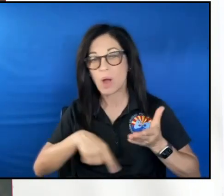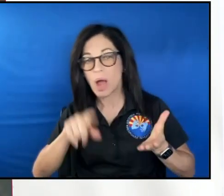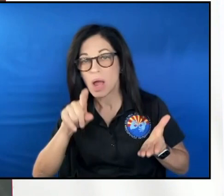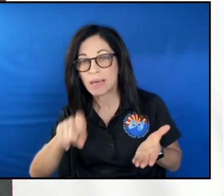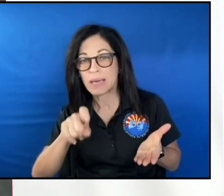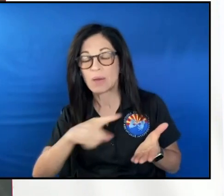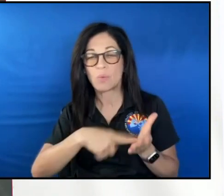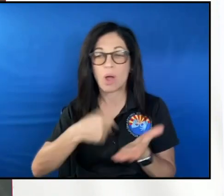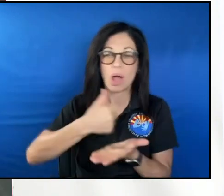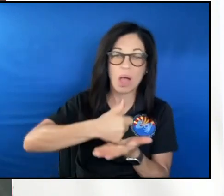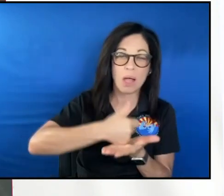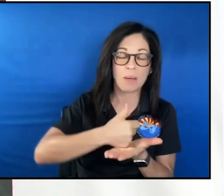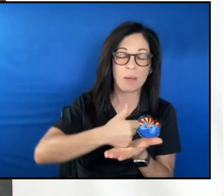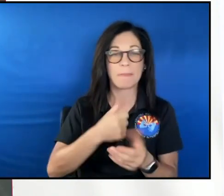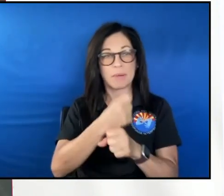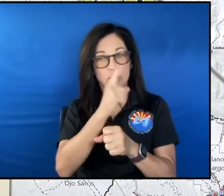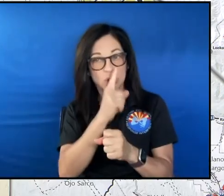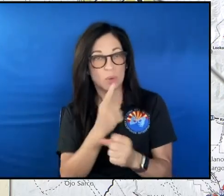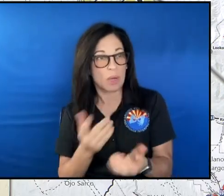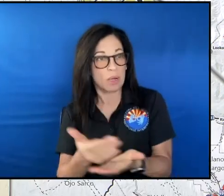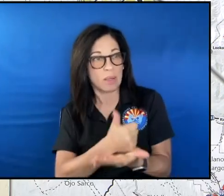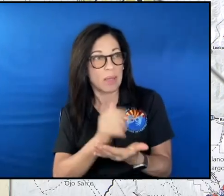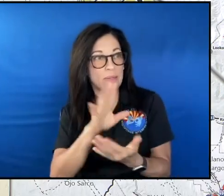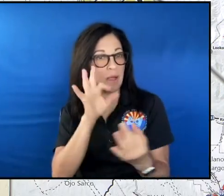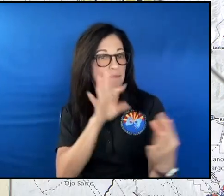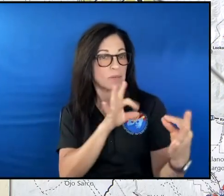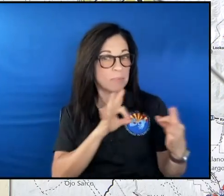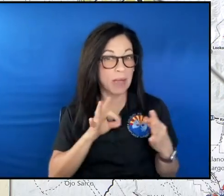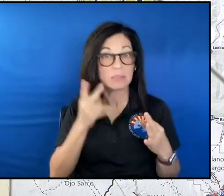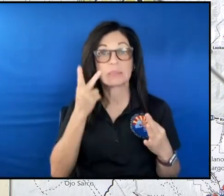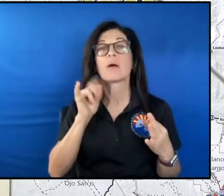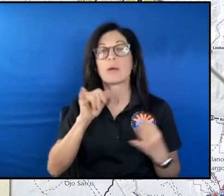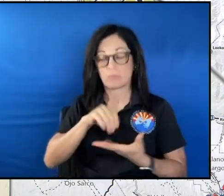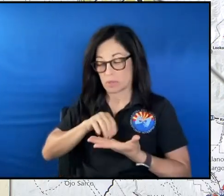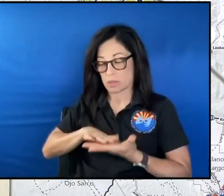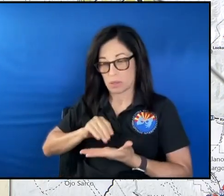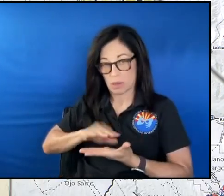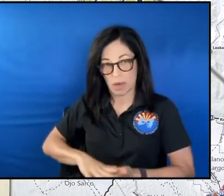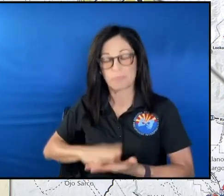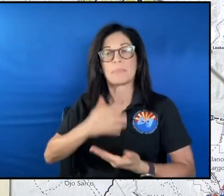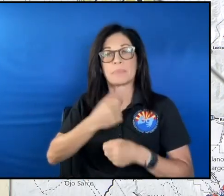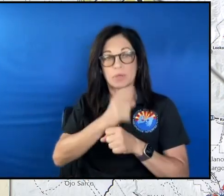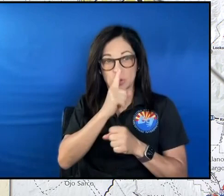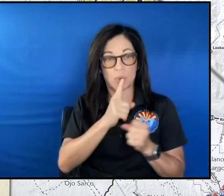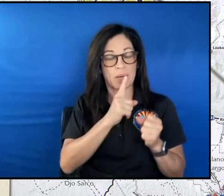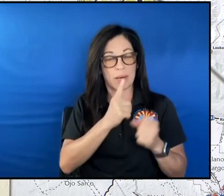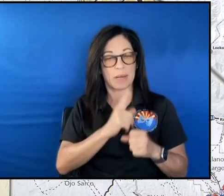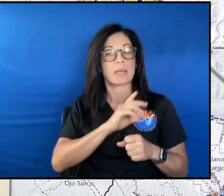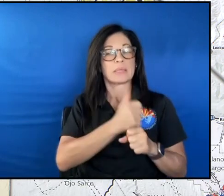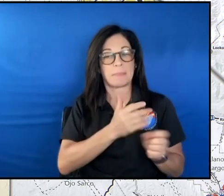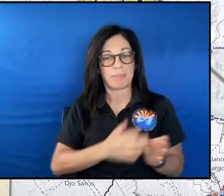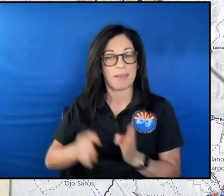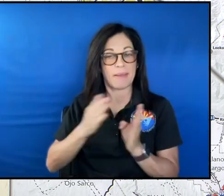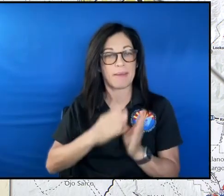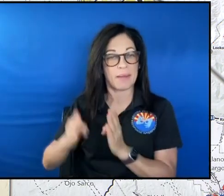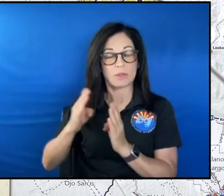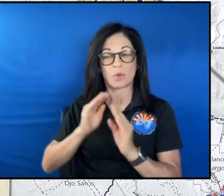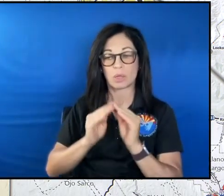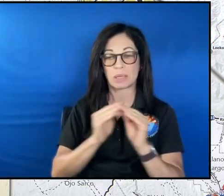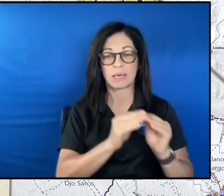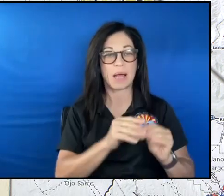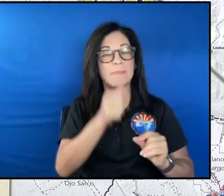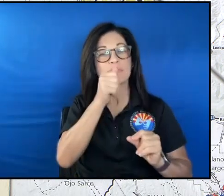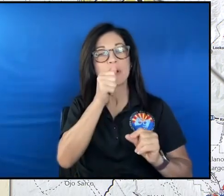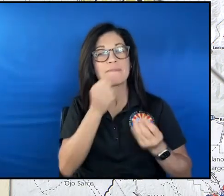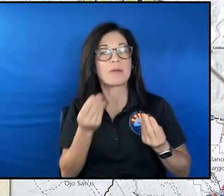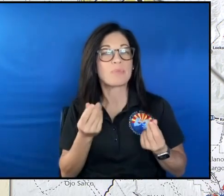some more public information to noted so that we can try to implement work on private lands in the future